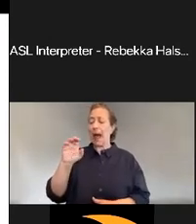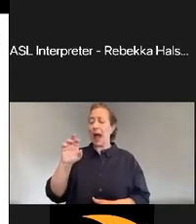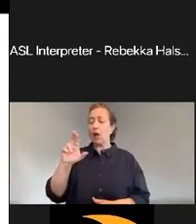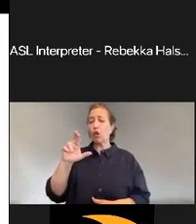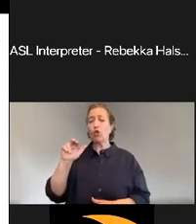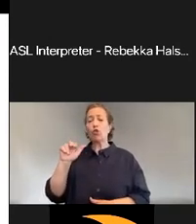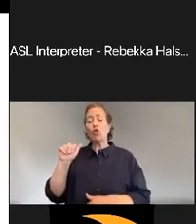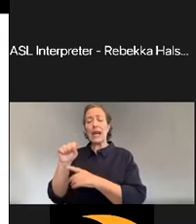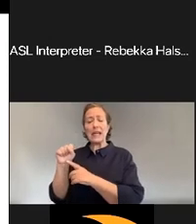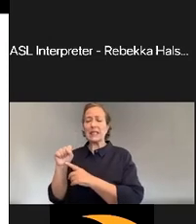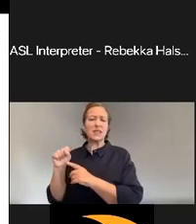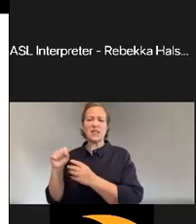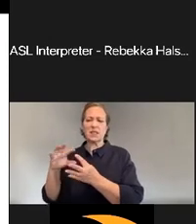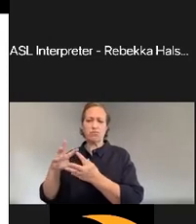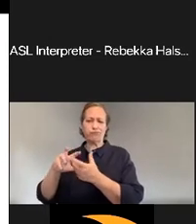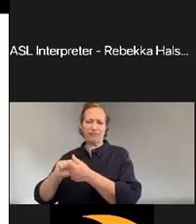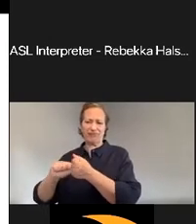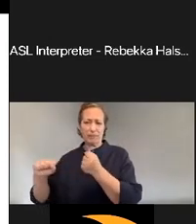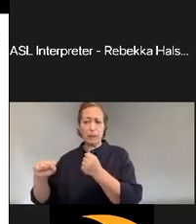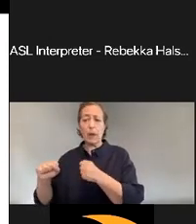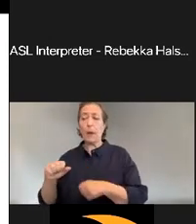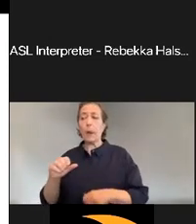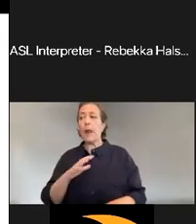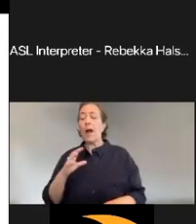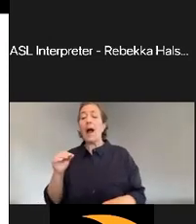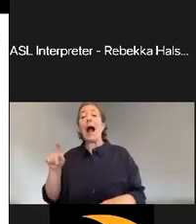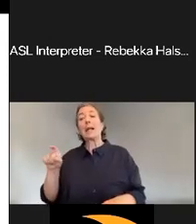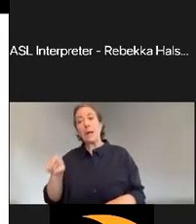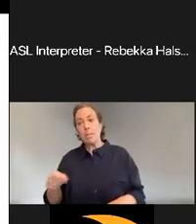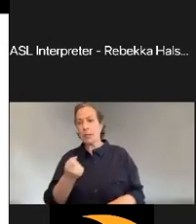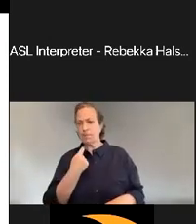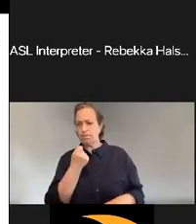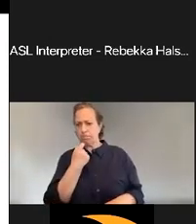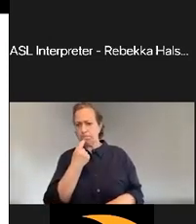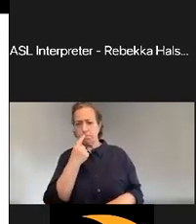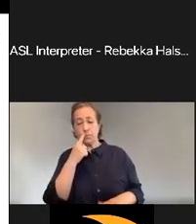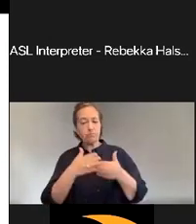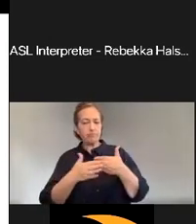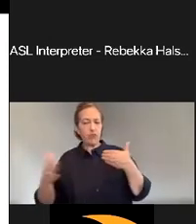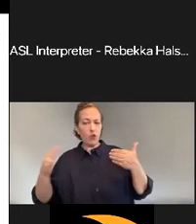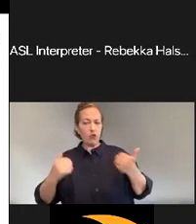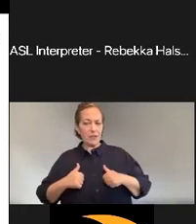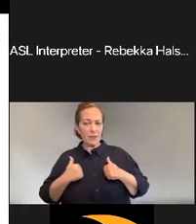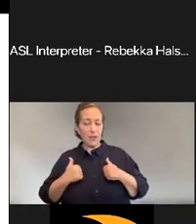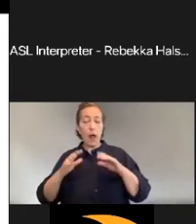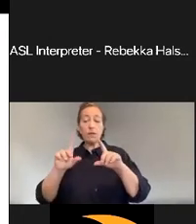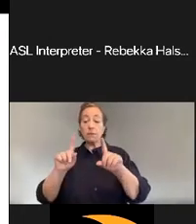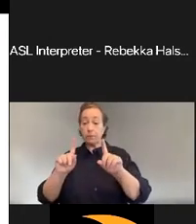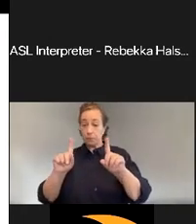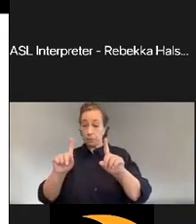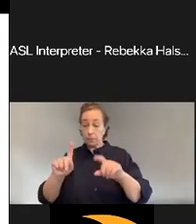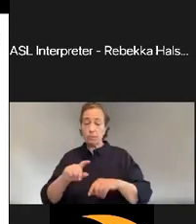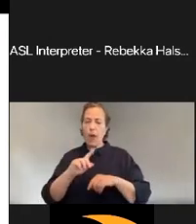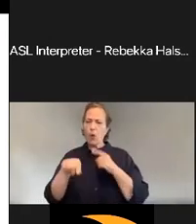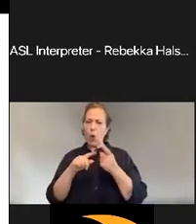than diabetes was destroyed. And so he really has to take medication every day for the rest of his life. But when I initially was speaking with him,